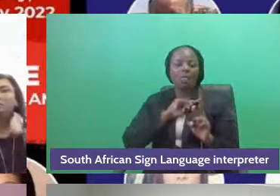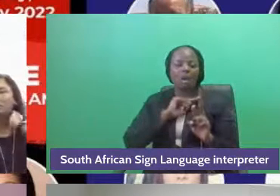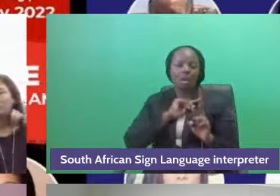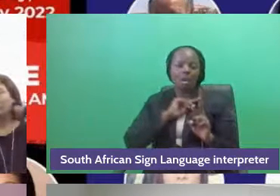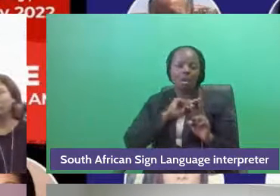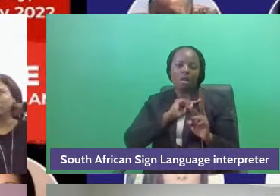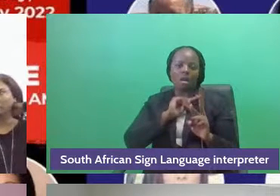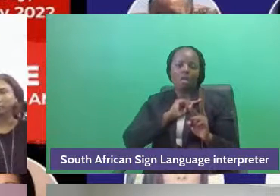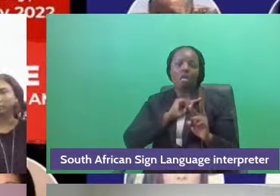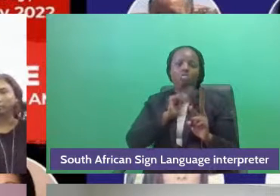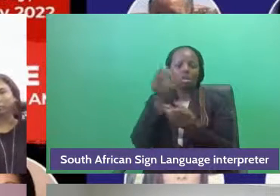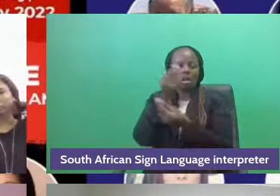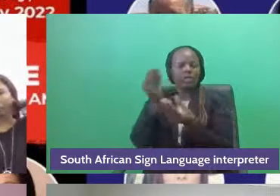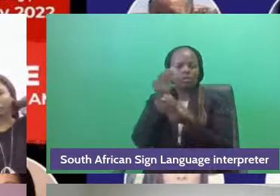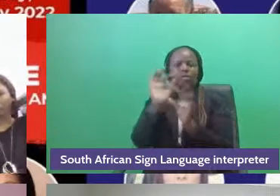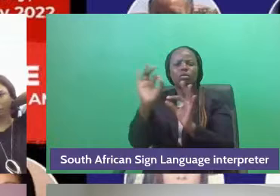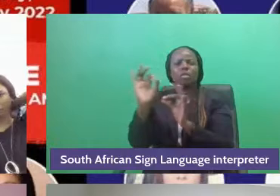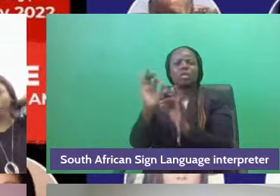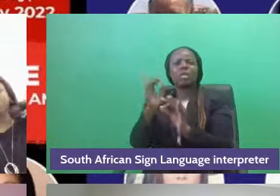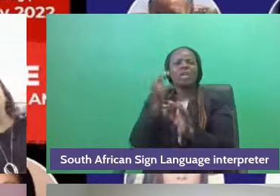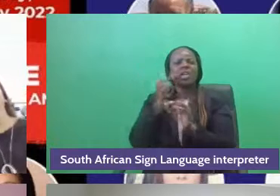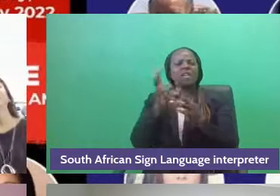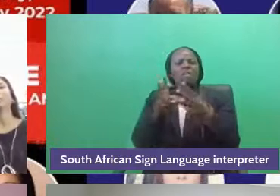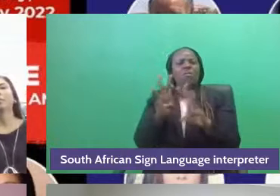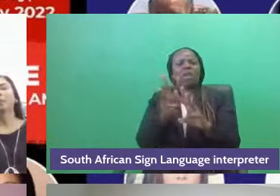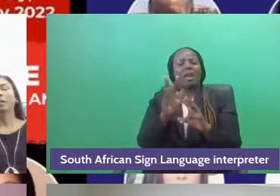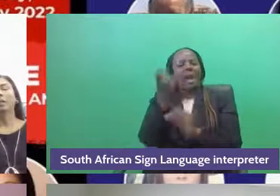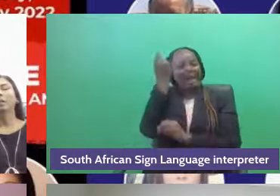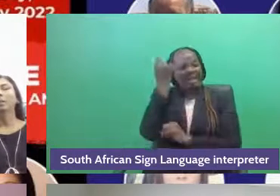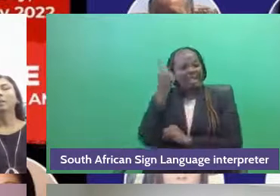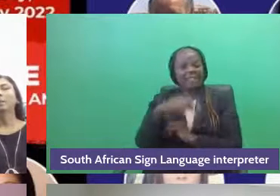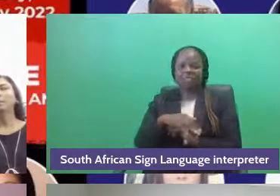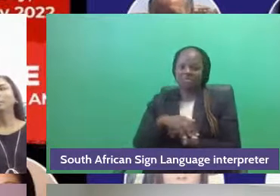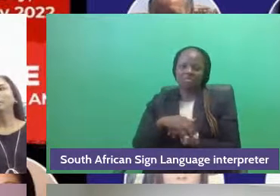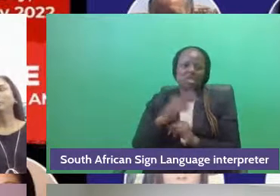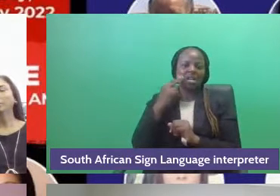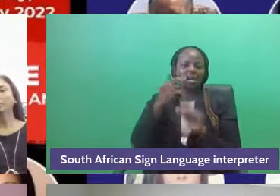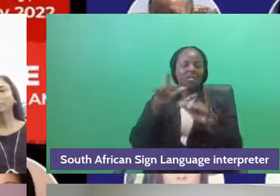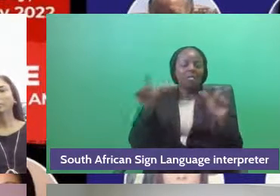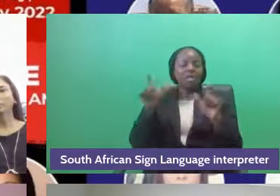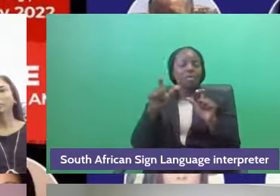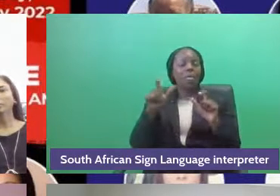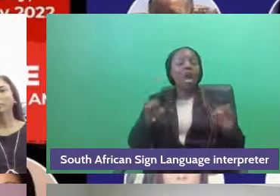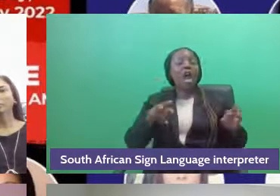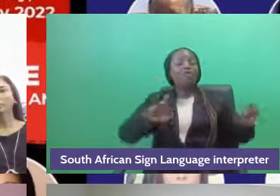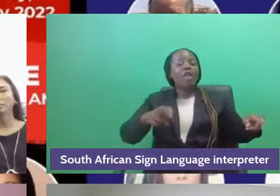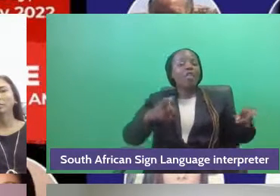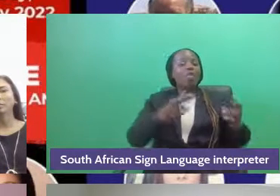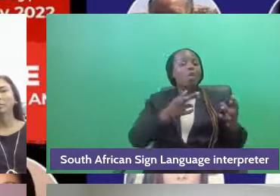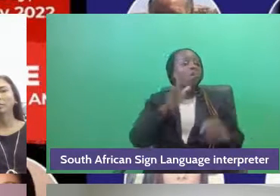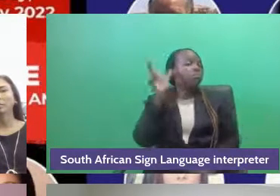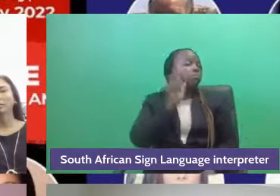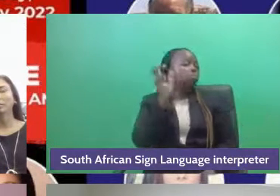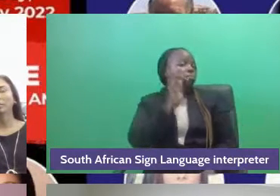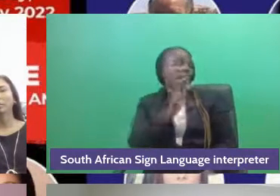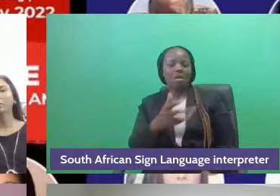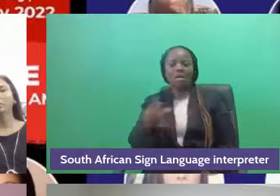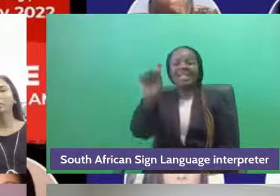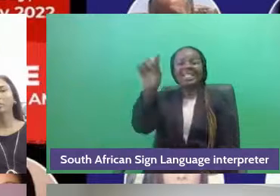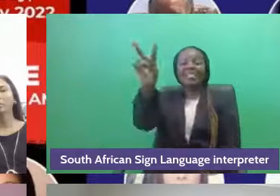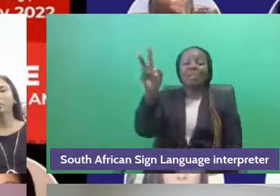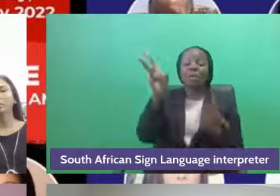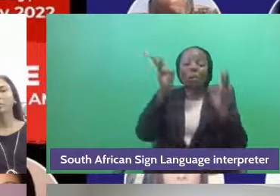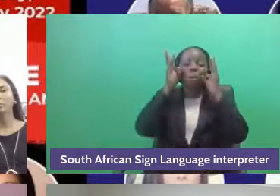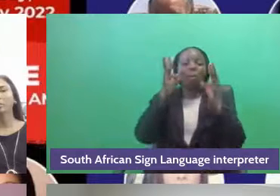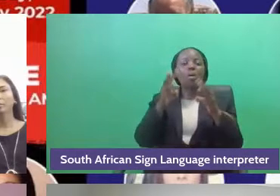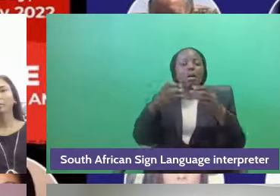is not presented in a deaf-friendly way. Deaf people cannot access radio. They cannot watch TV unless there's